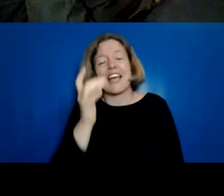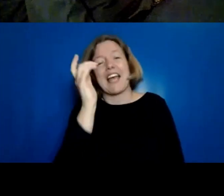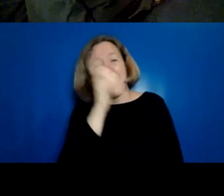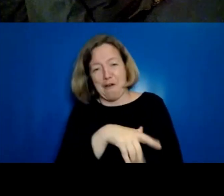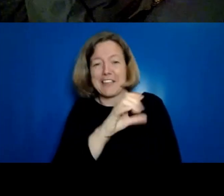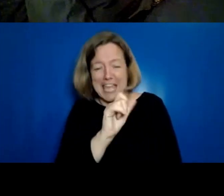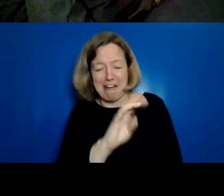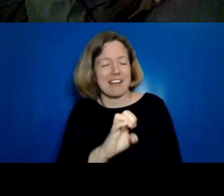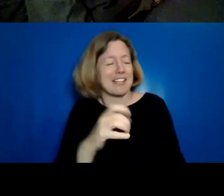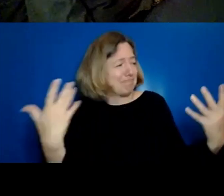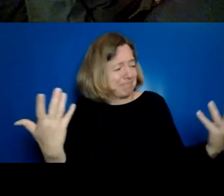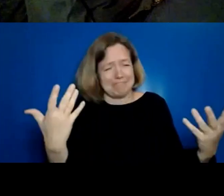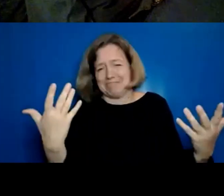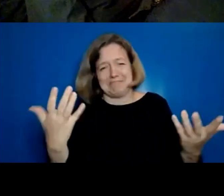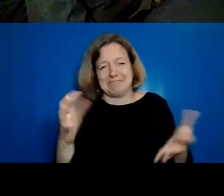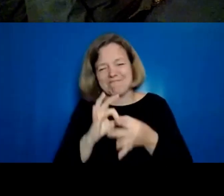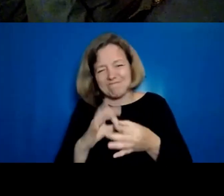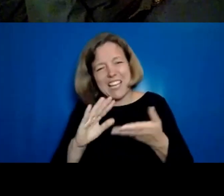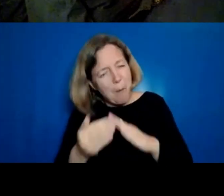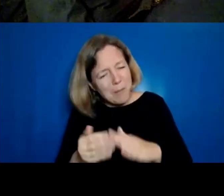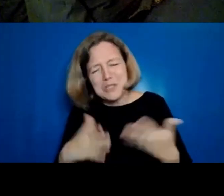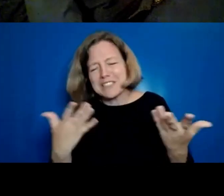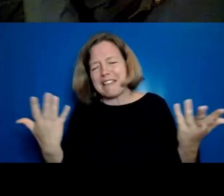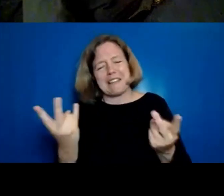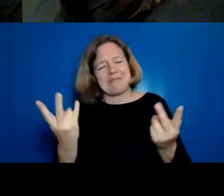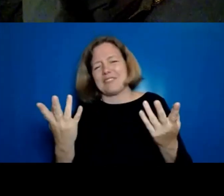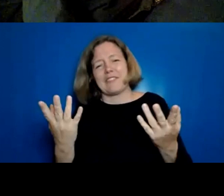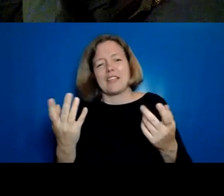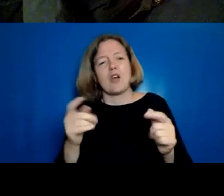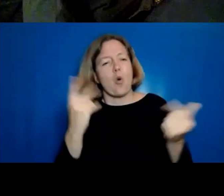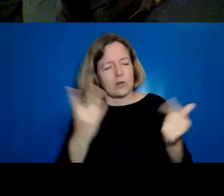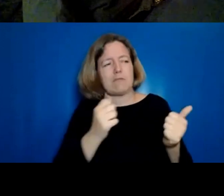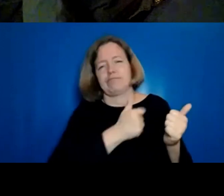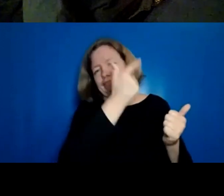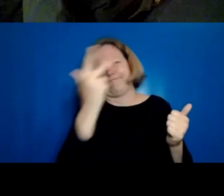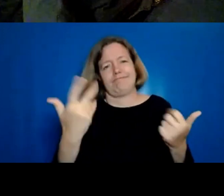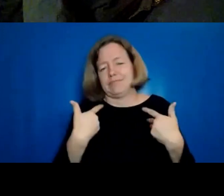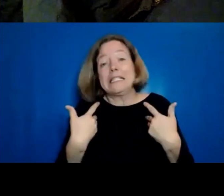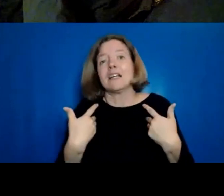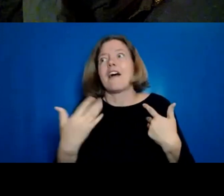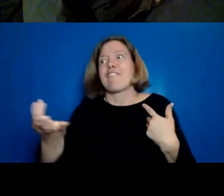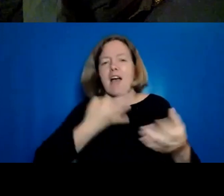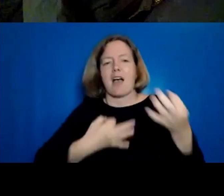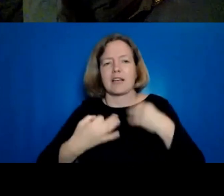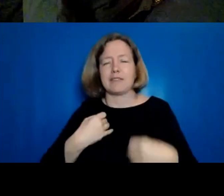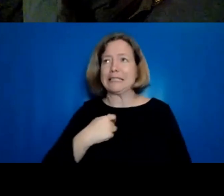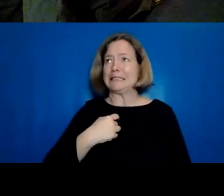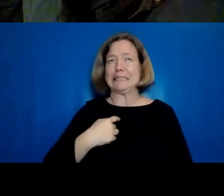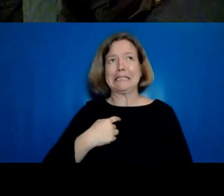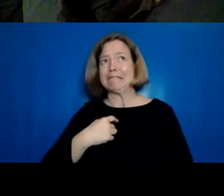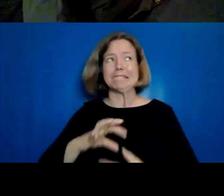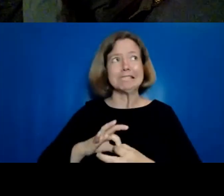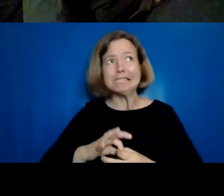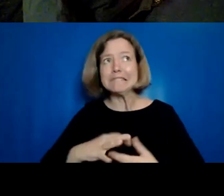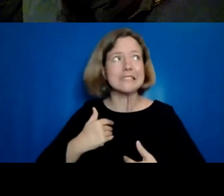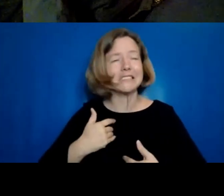question to Carrie or any of us. Don't feel restricted by the questions